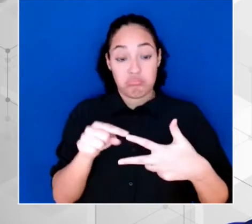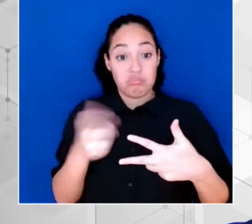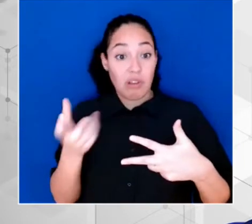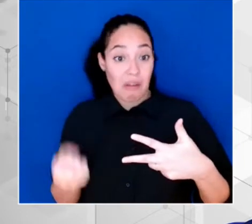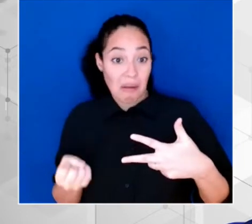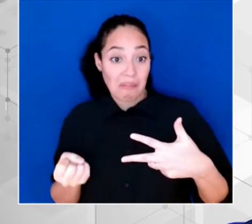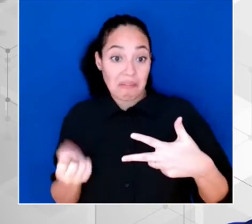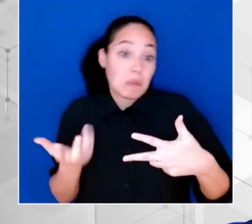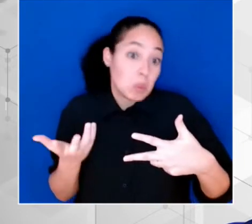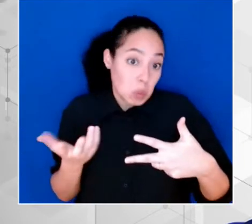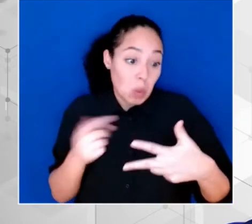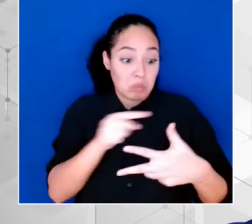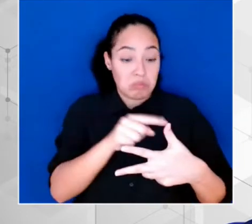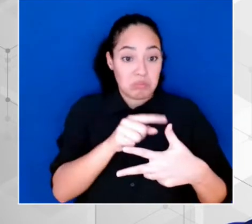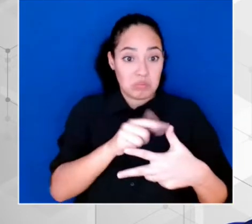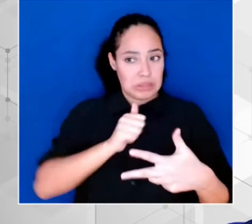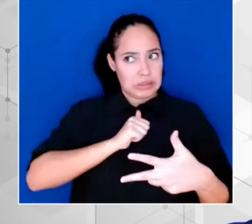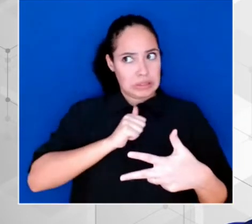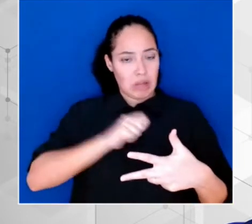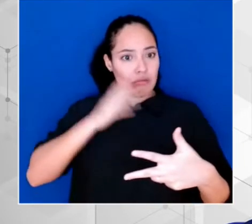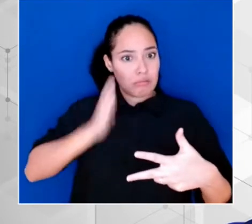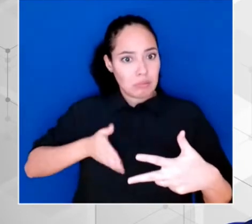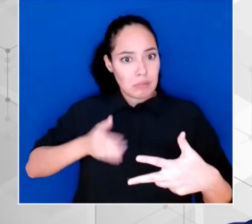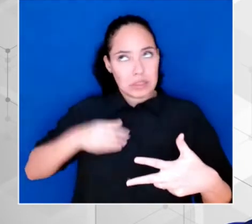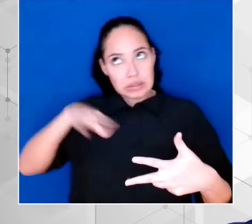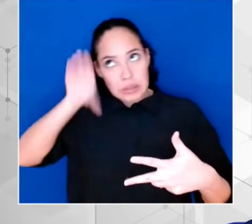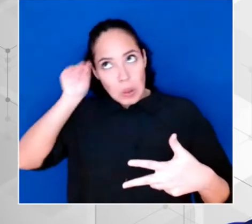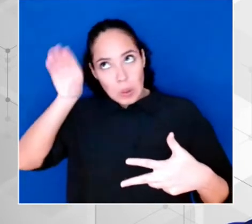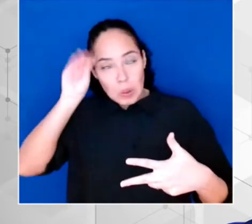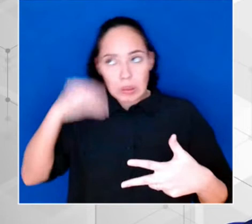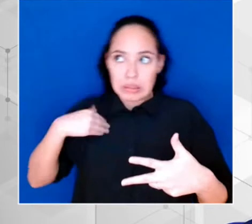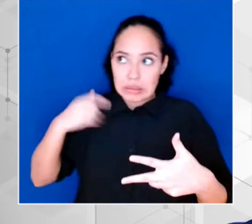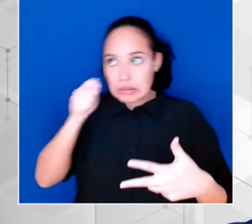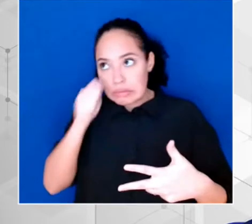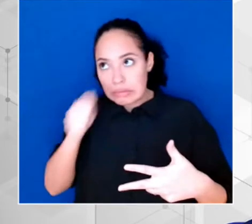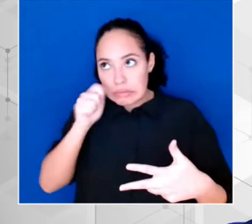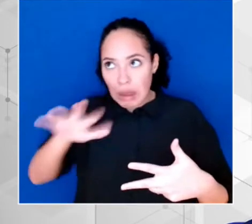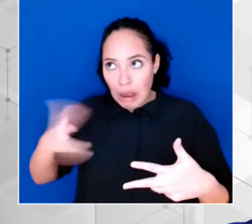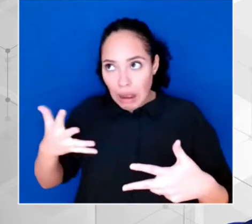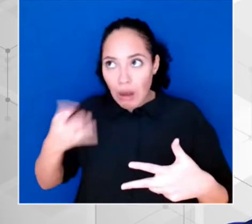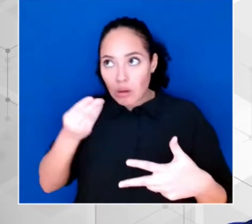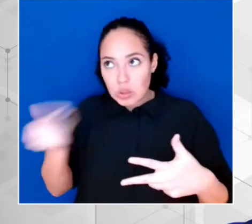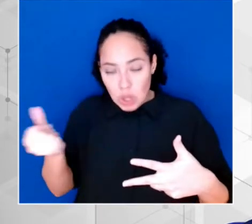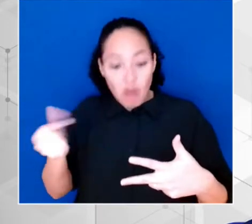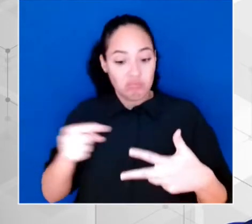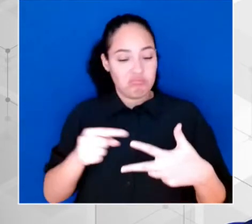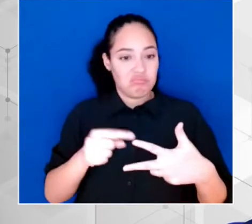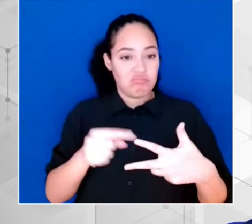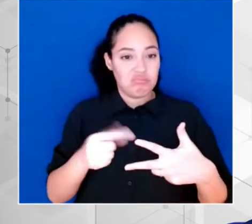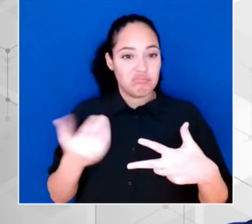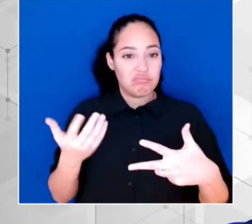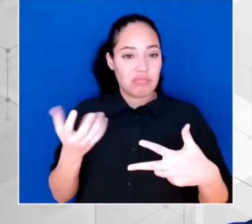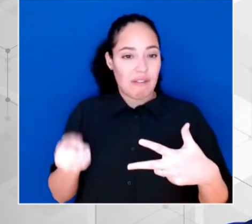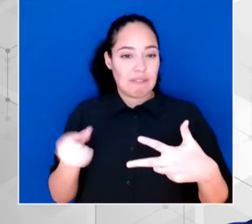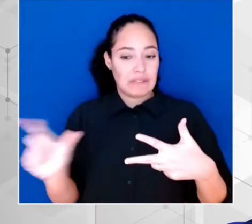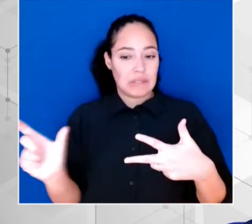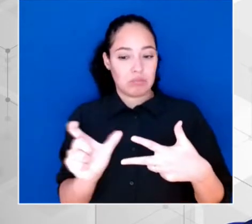any testing environment to test this. You can test this over your local host and your local projects.